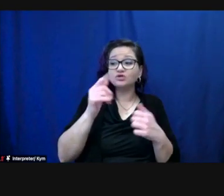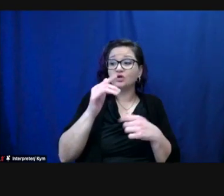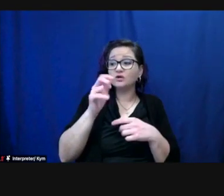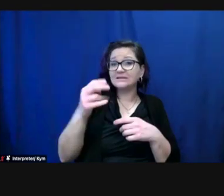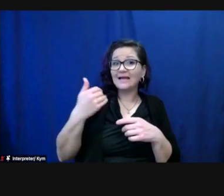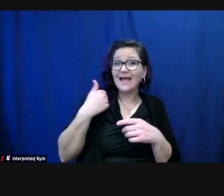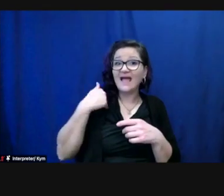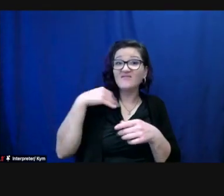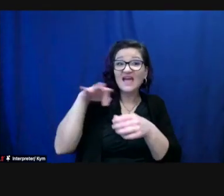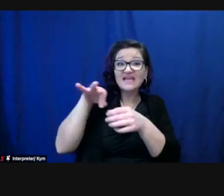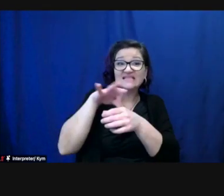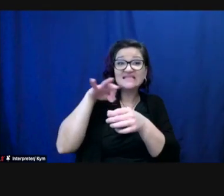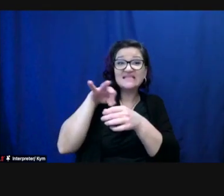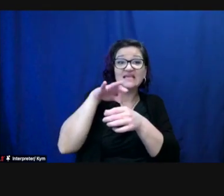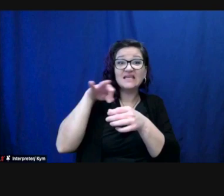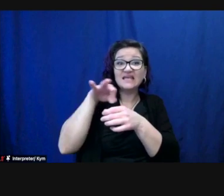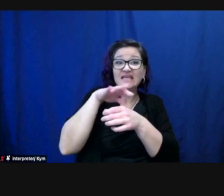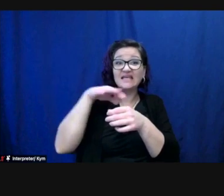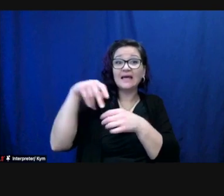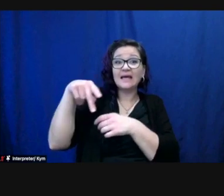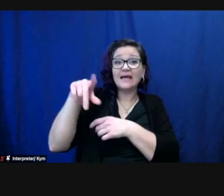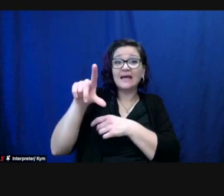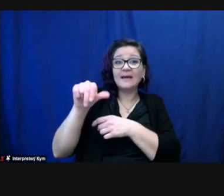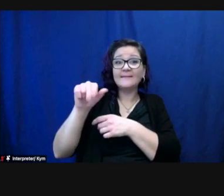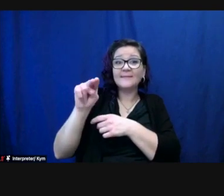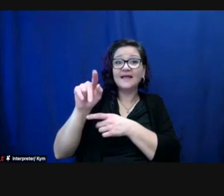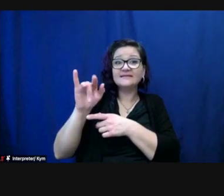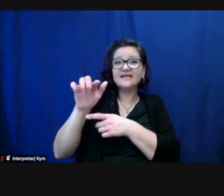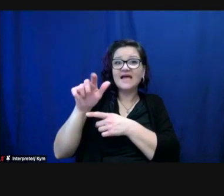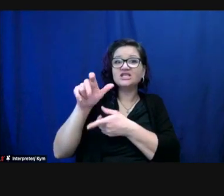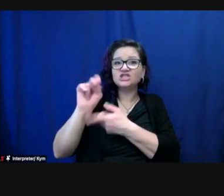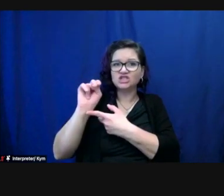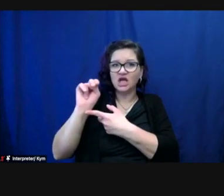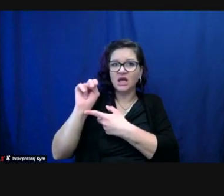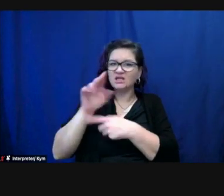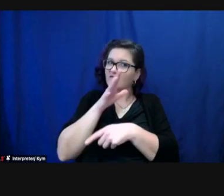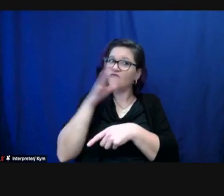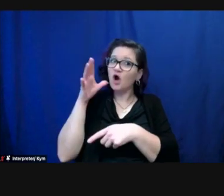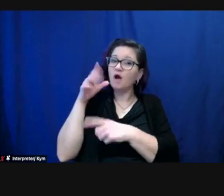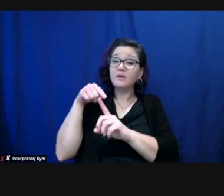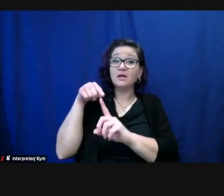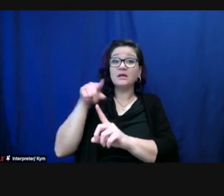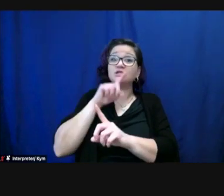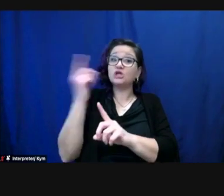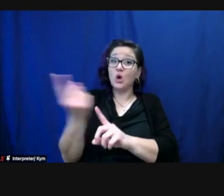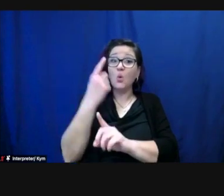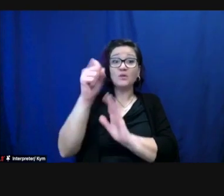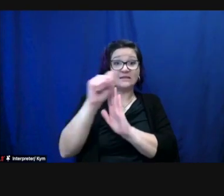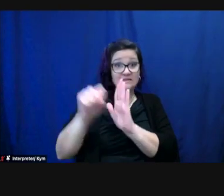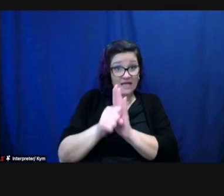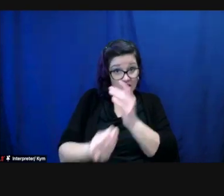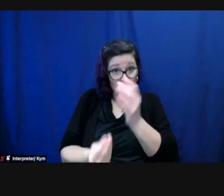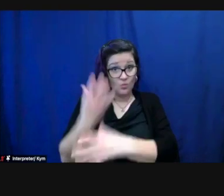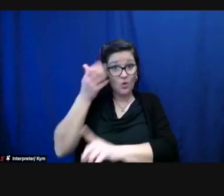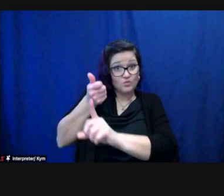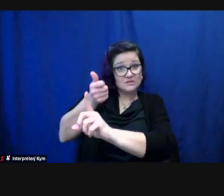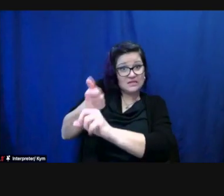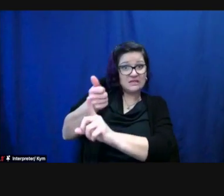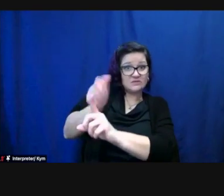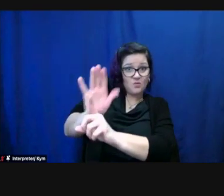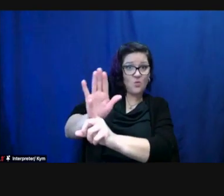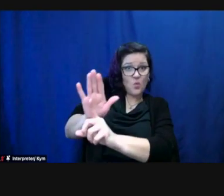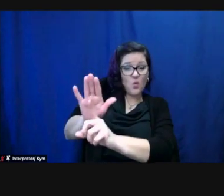tea plantation. It's the only state in the United States that actually grows its own tea.